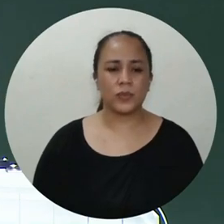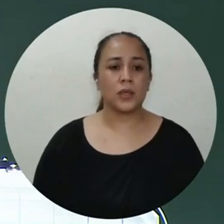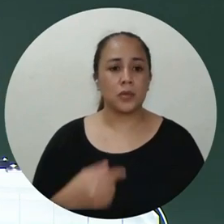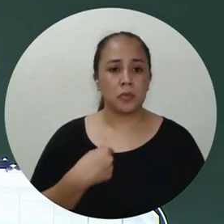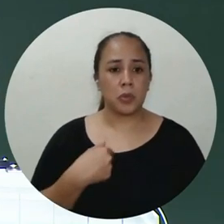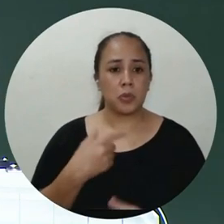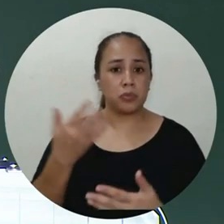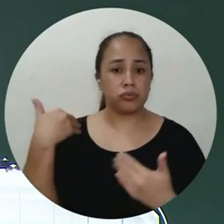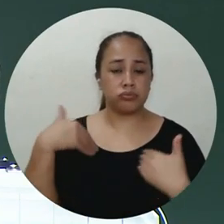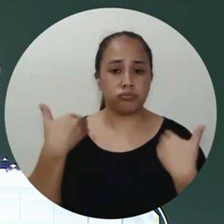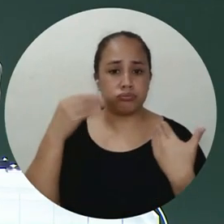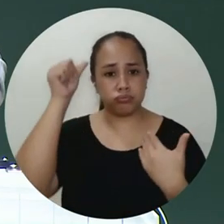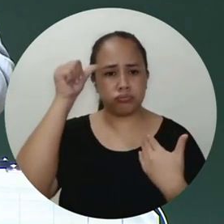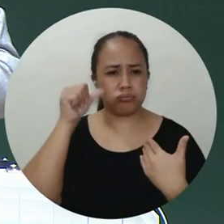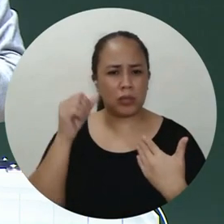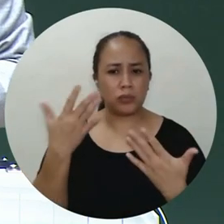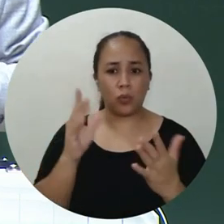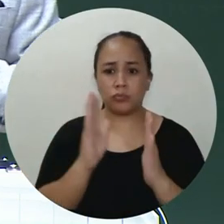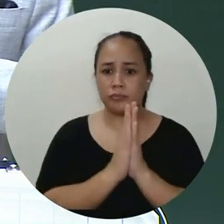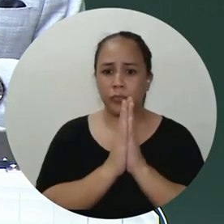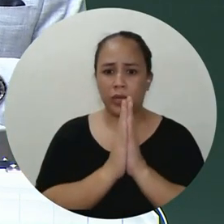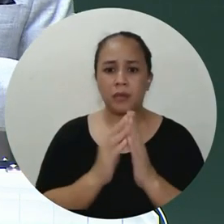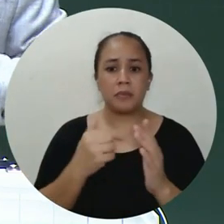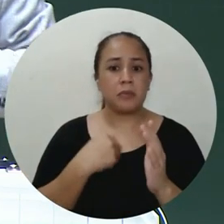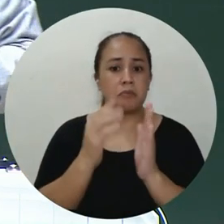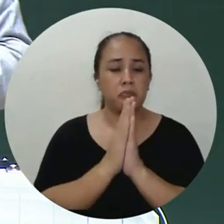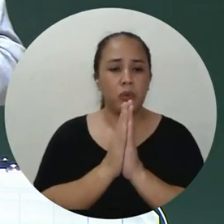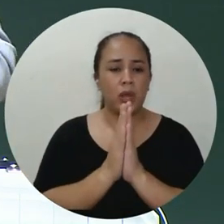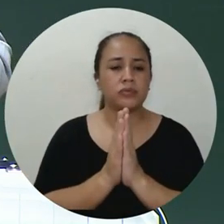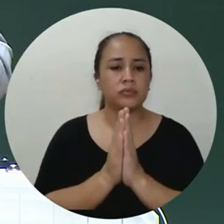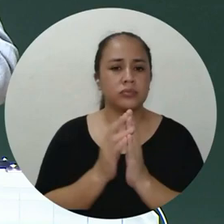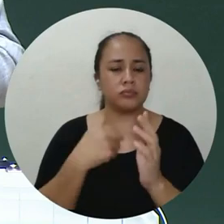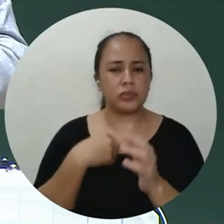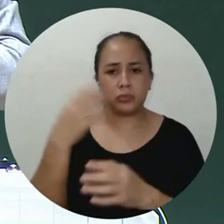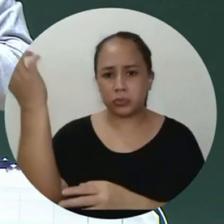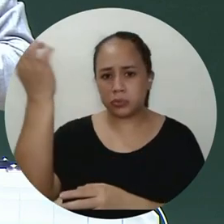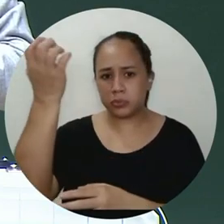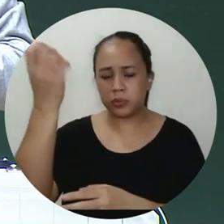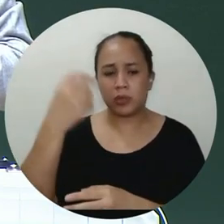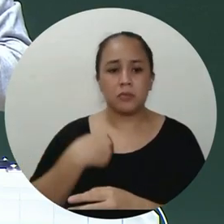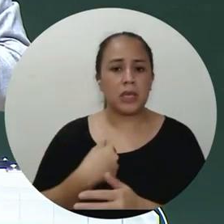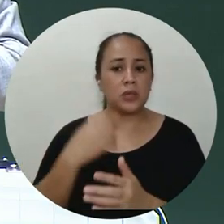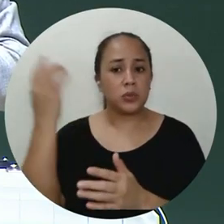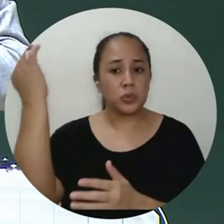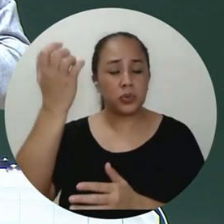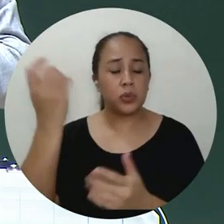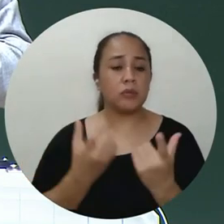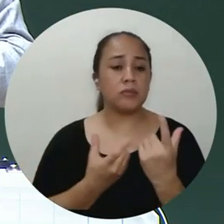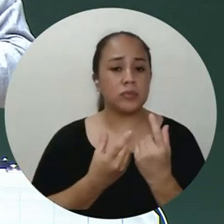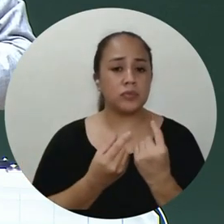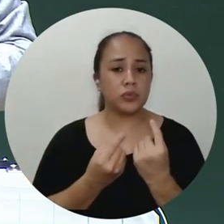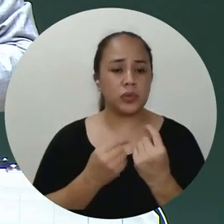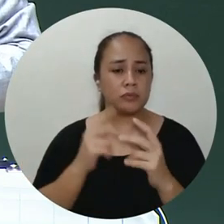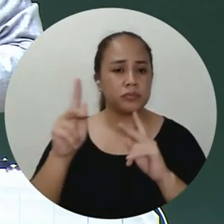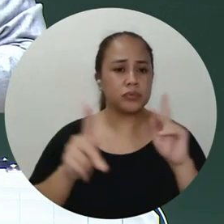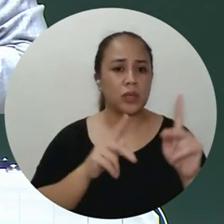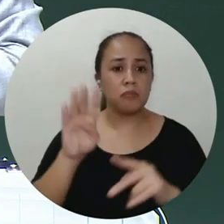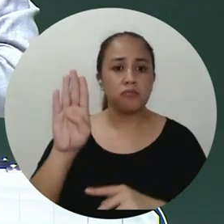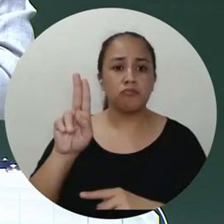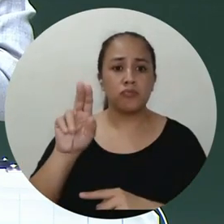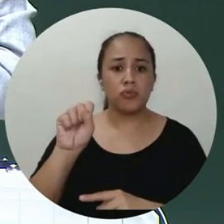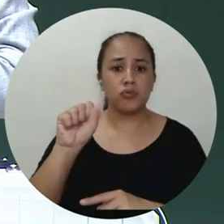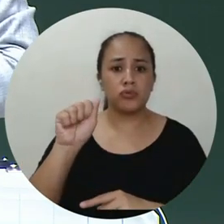young adult, I did not only pray, but when I prayed, God told me to evangelize. So in order to evangelize the population of Busan, I would go around